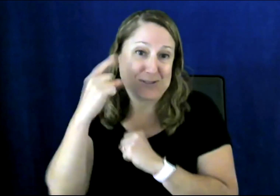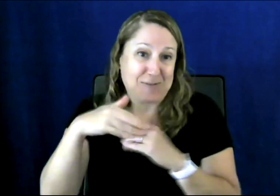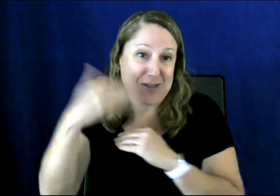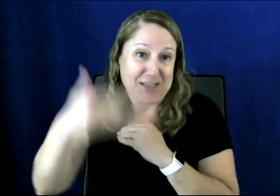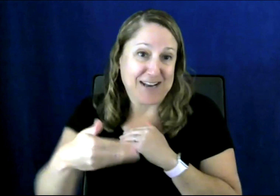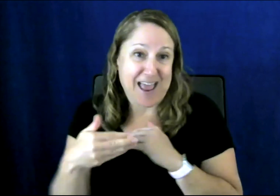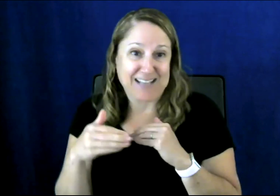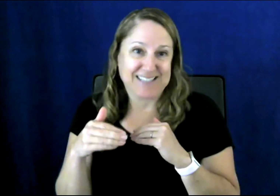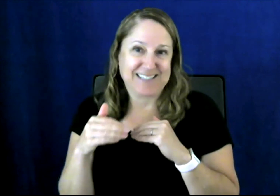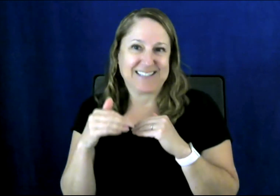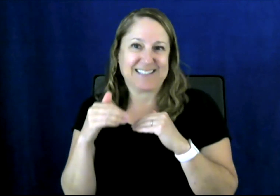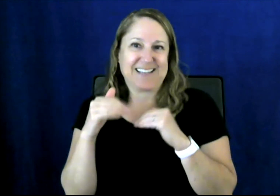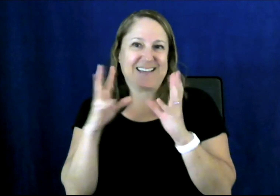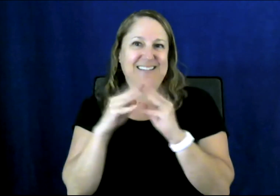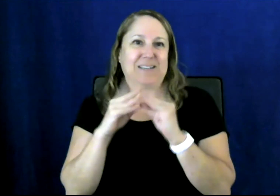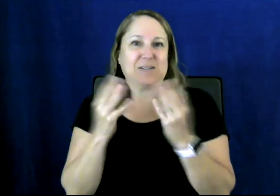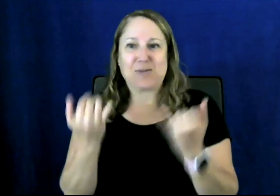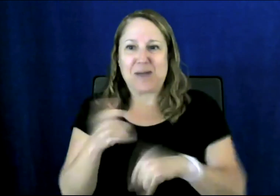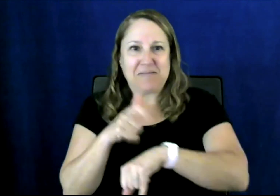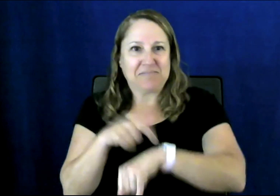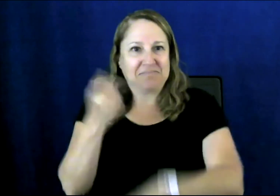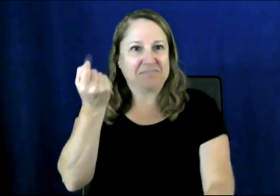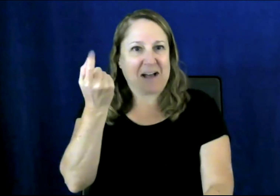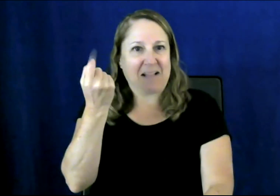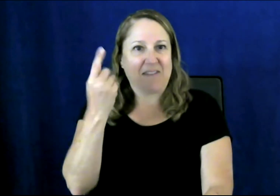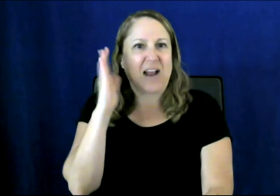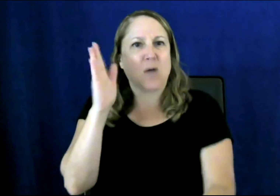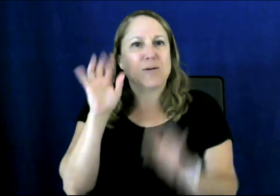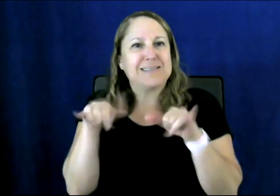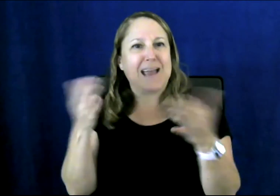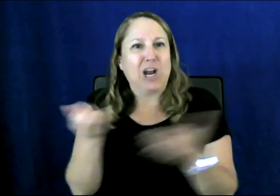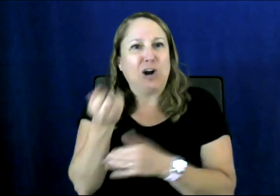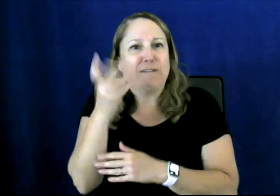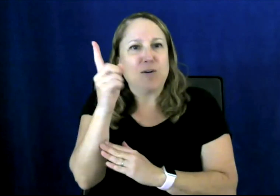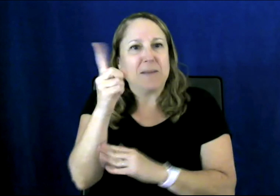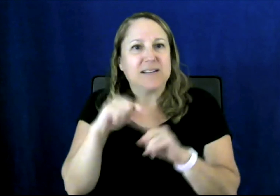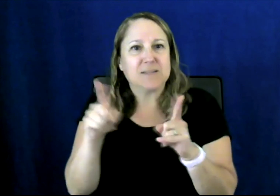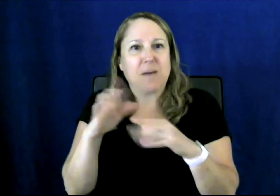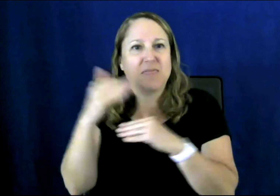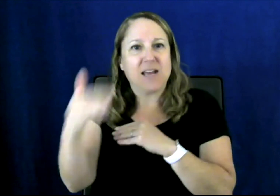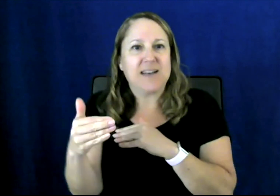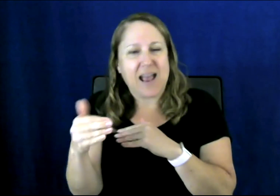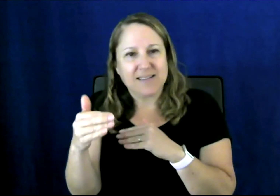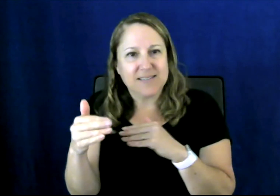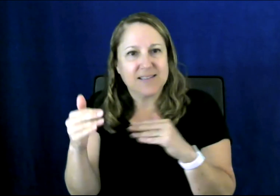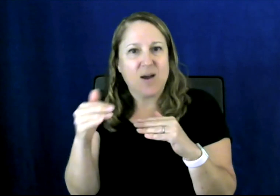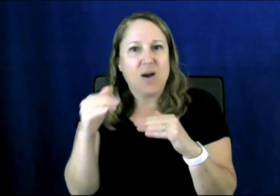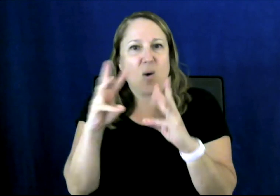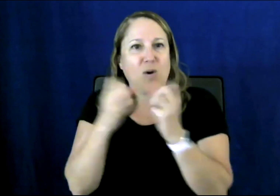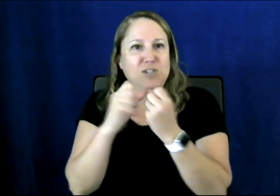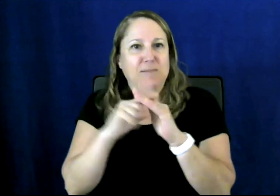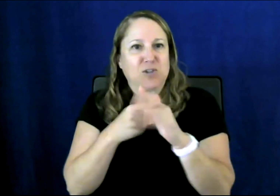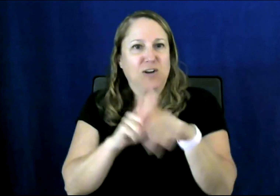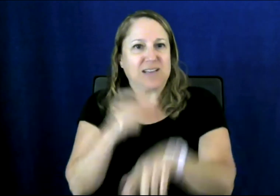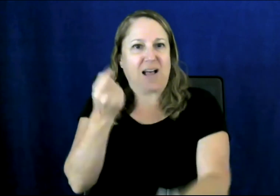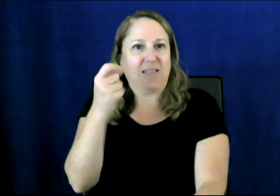being pünktlich. I'm being on time. It's 11 o'clock. I'll stick around for a few minutes. The next sessions, Lisa, start at 11:10. Yes, we have a